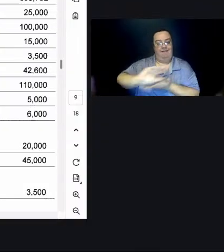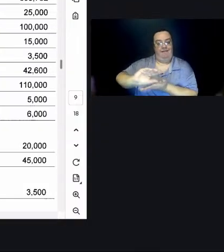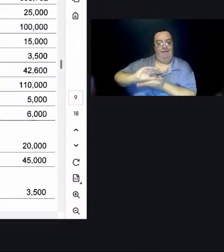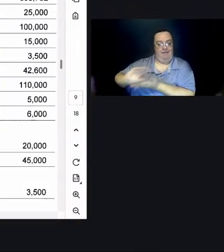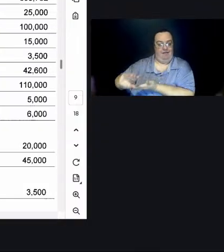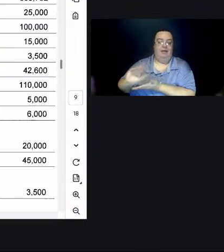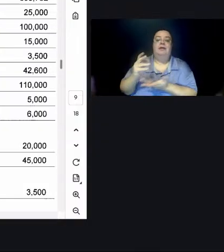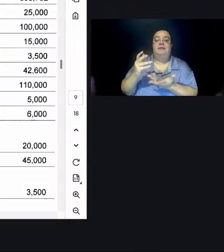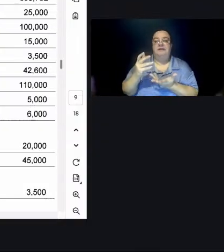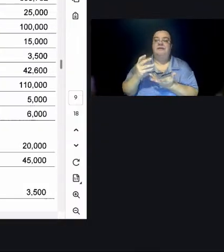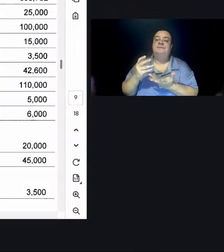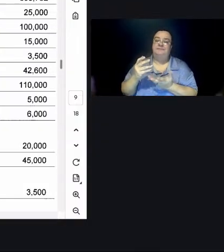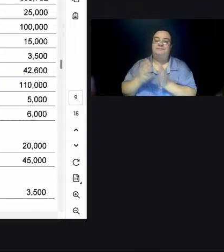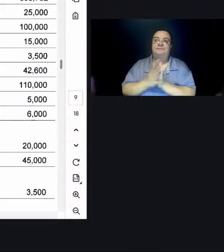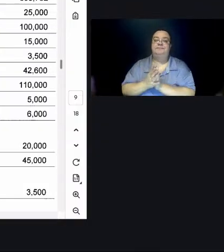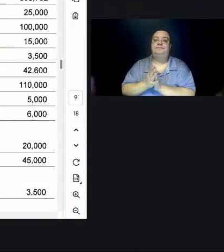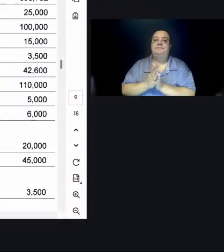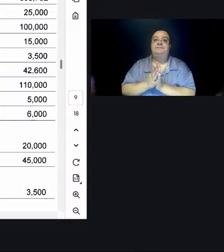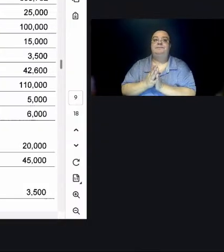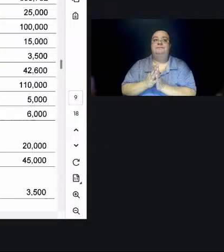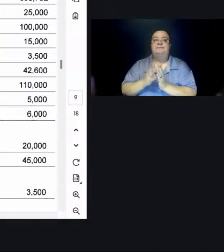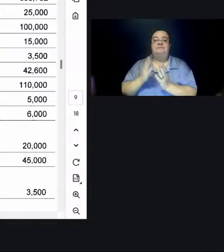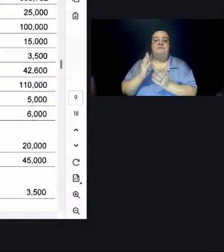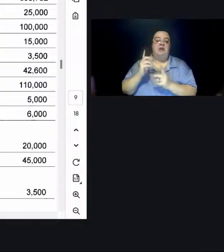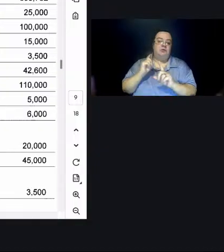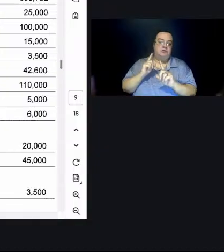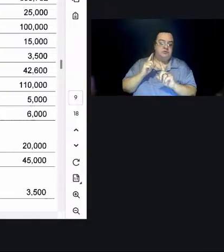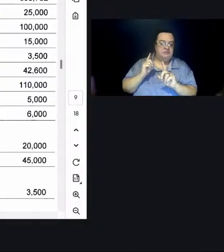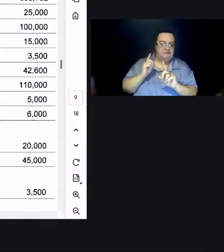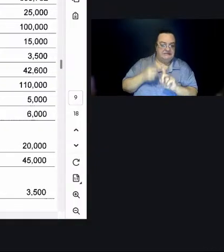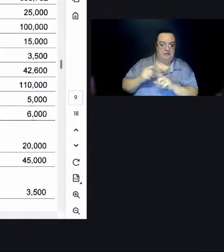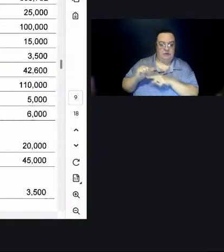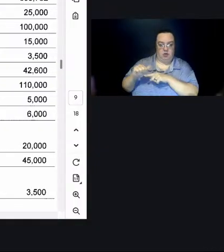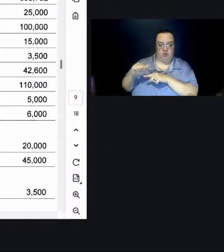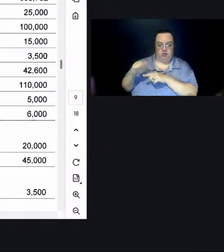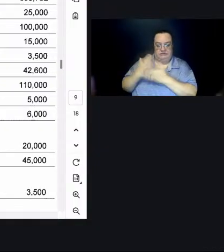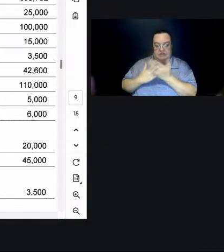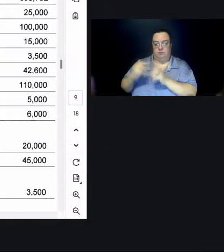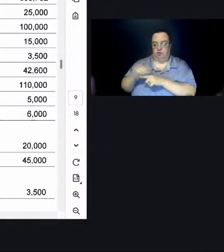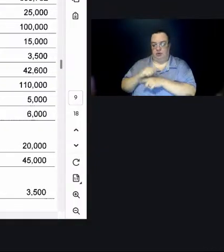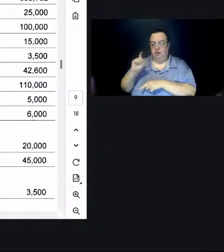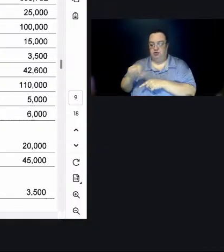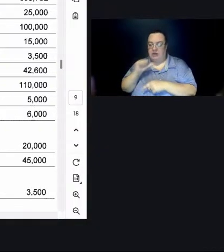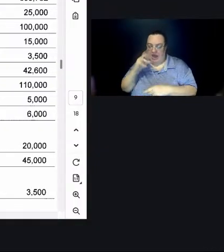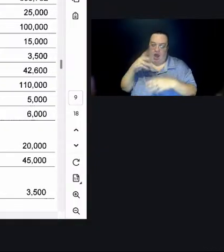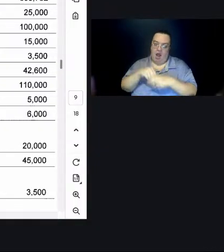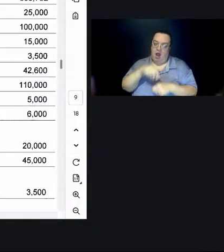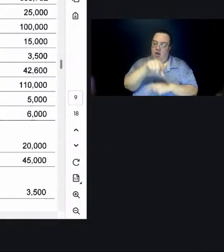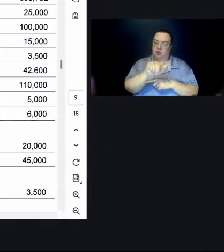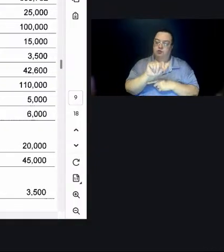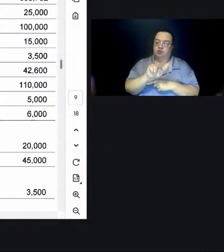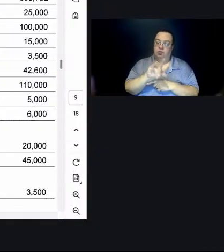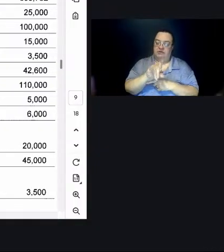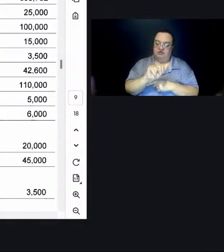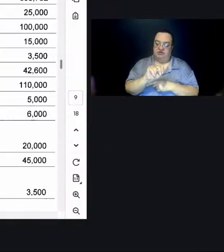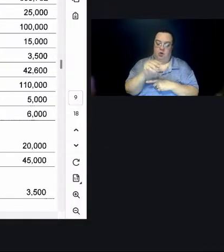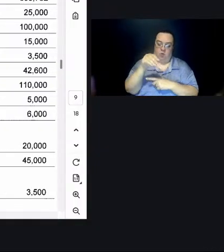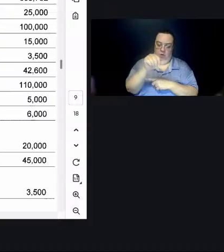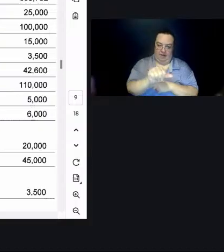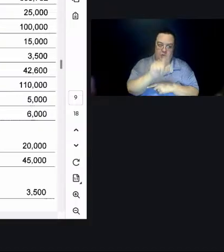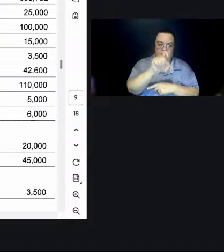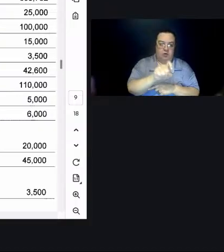certain trainings should not be in tuition reimbursement. They should be in